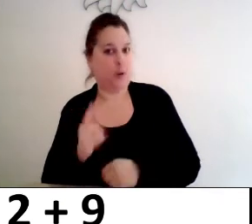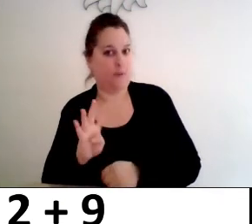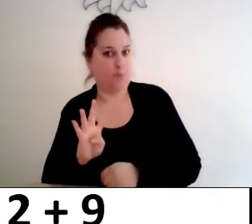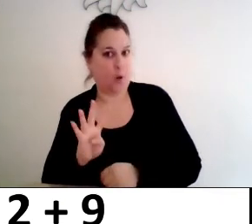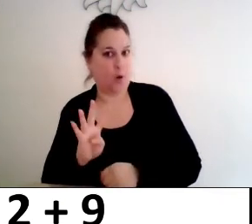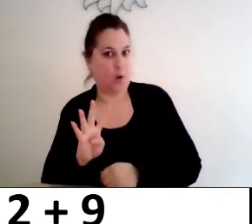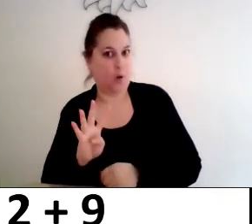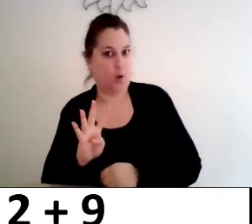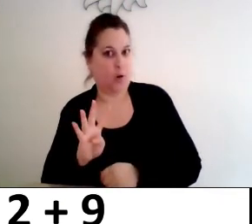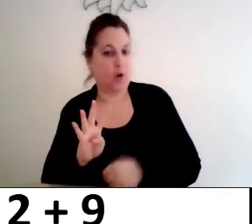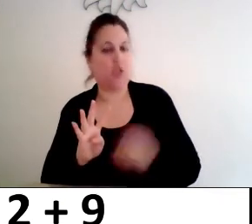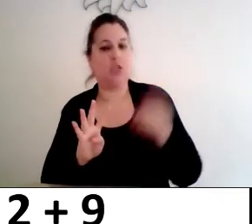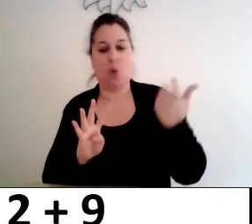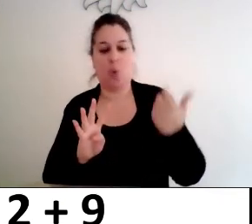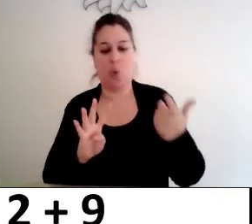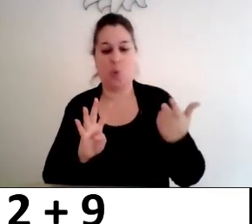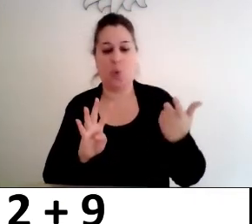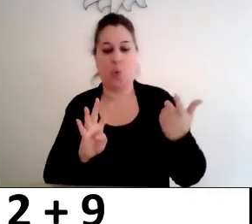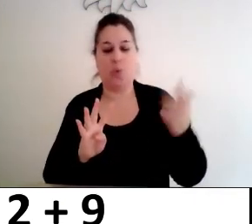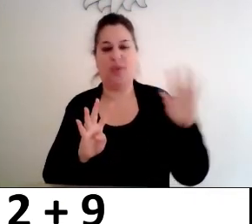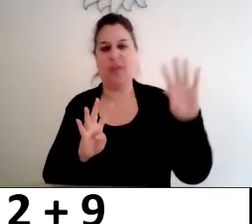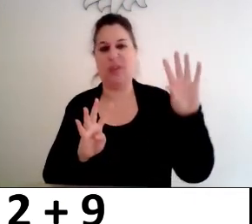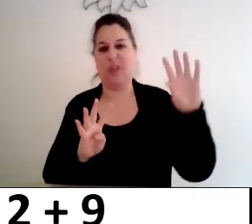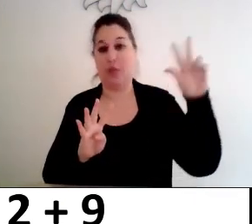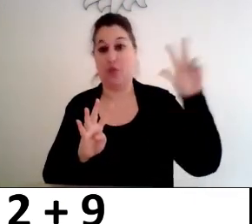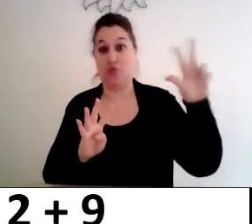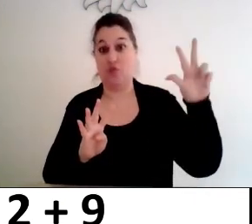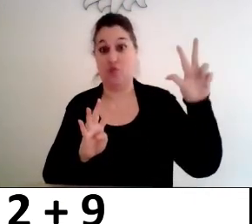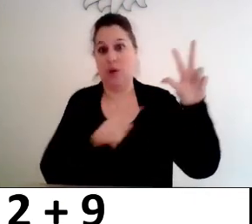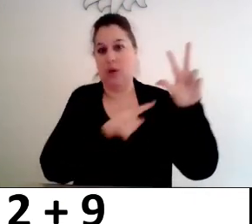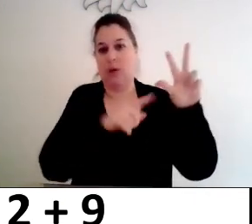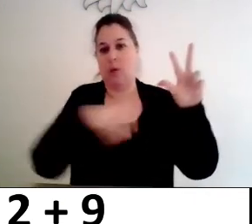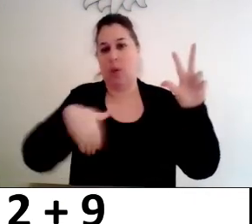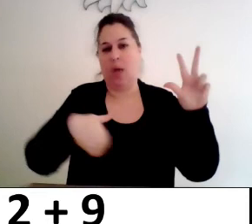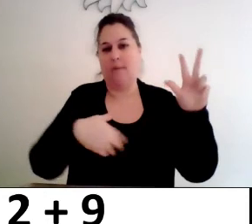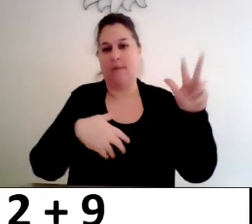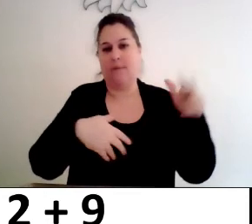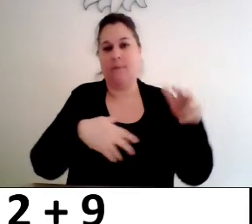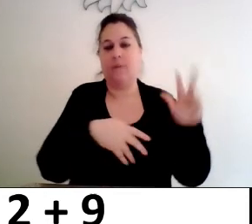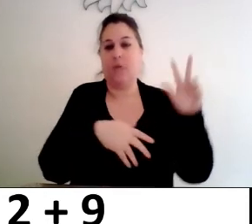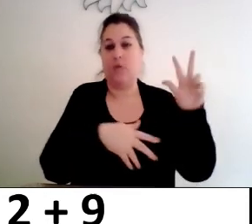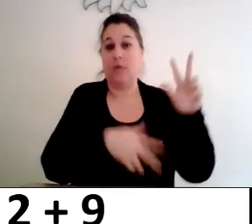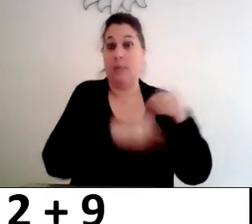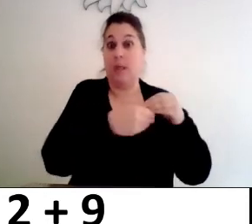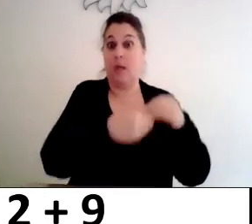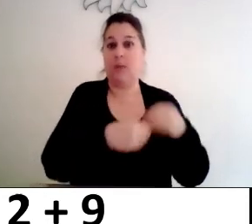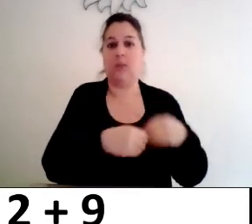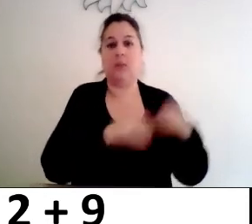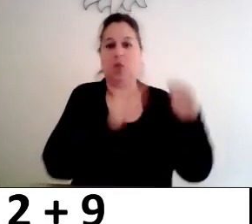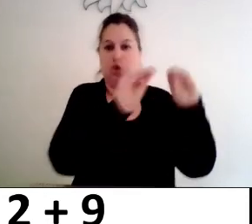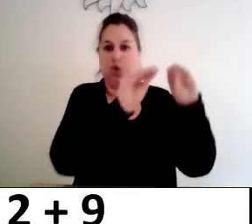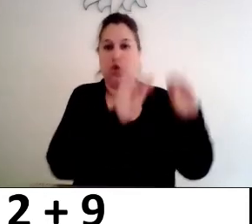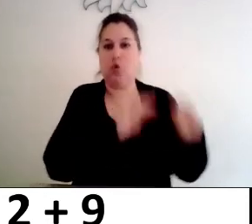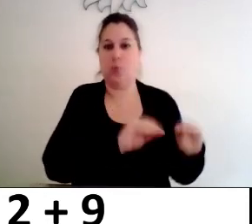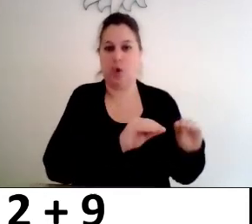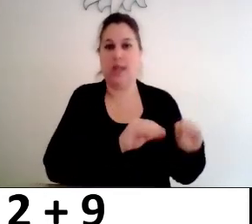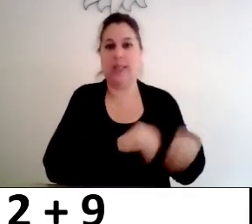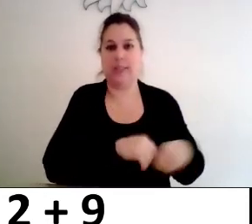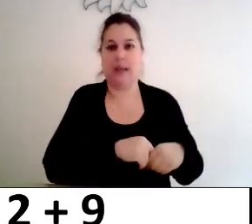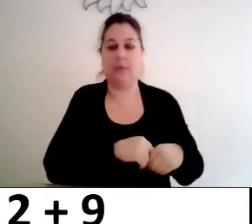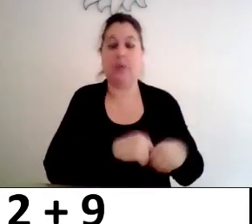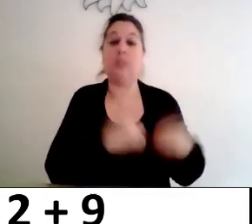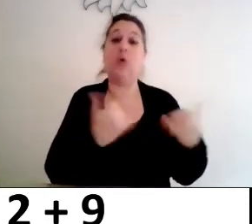that part first. That's 4 times 6. So 4 times 6 is 24. Then I'm going to bring everything else